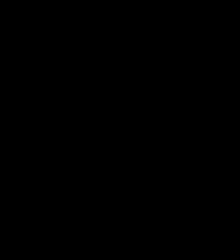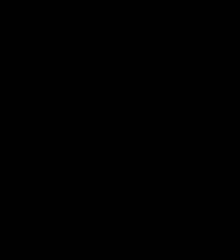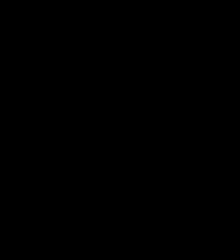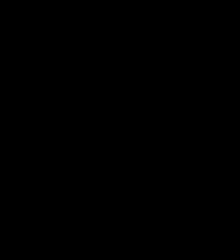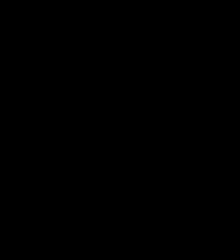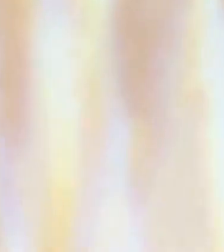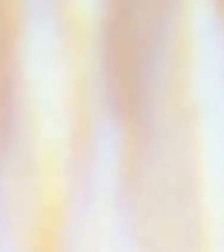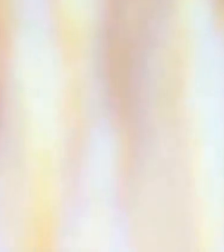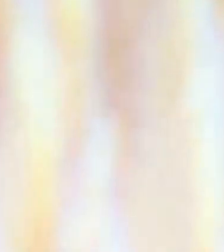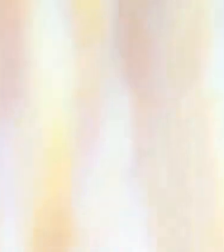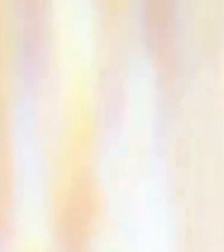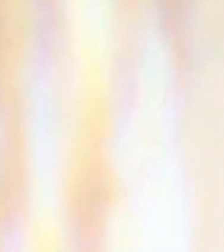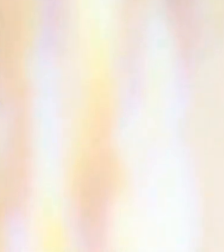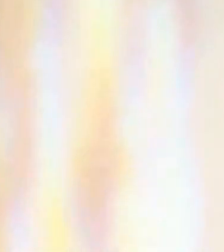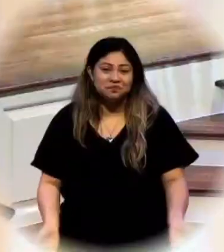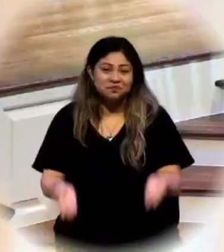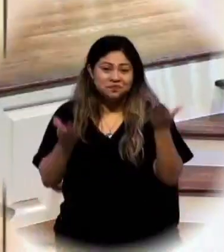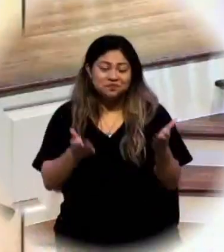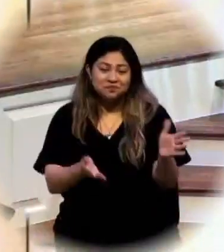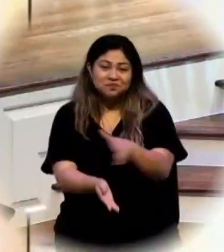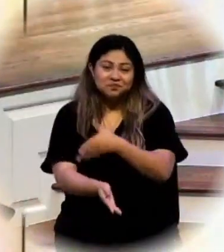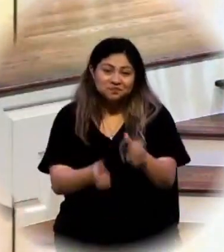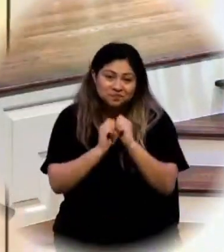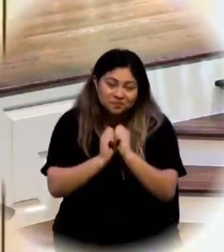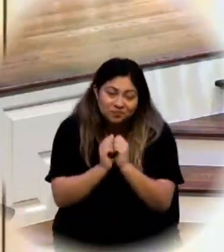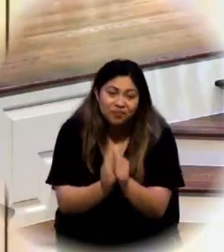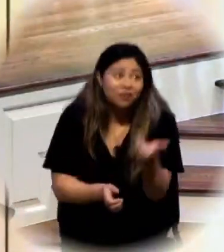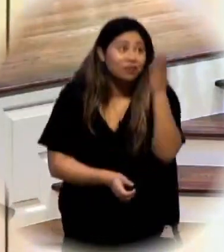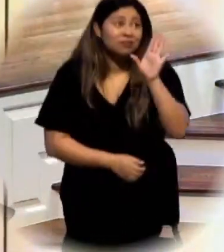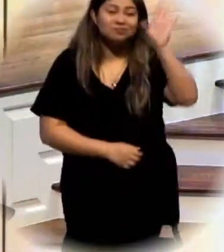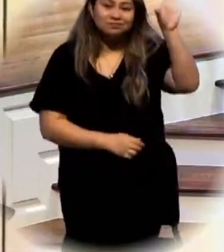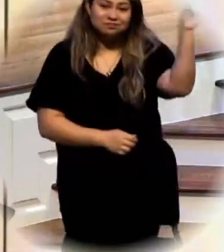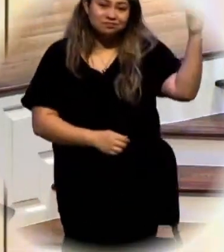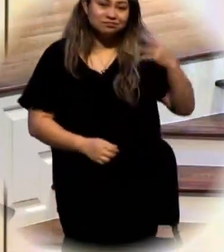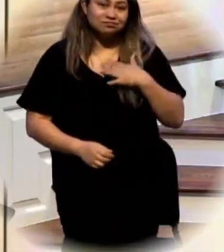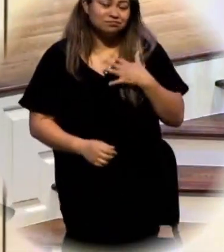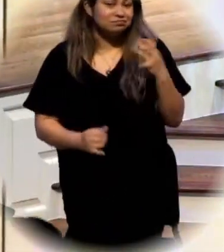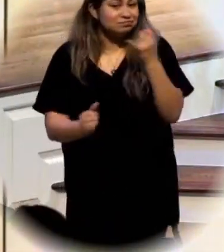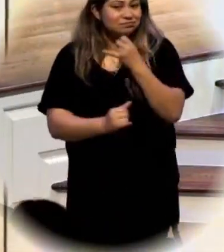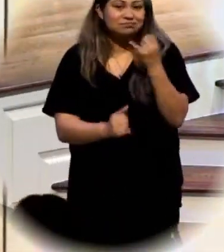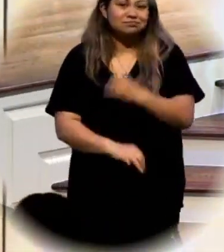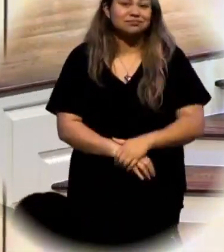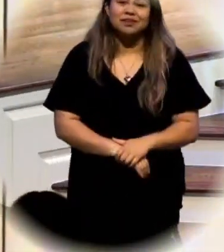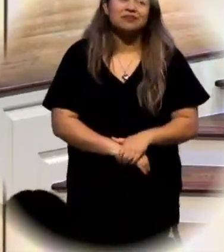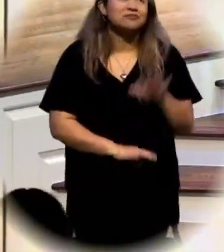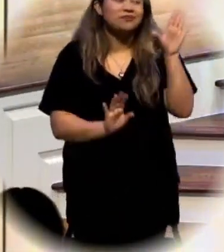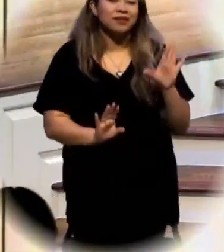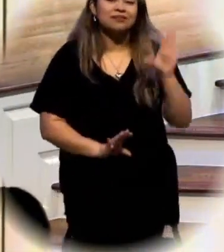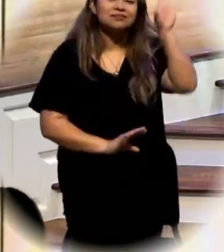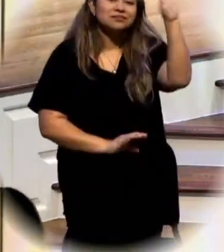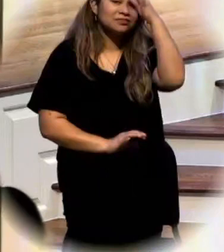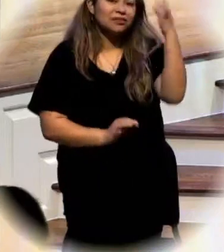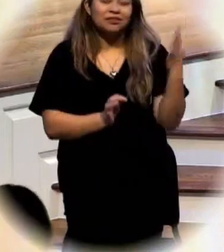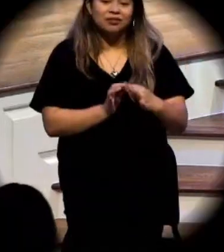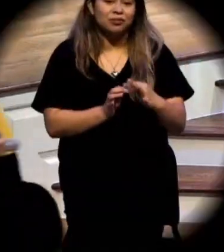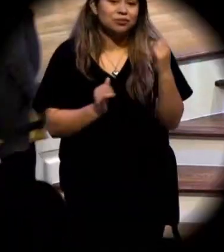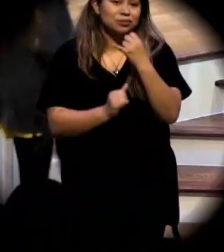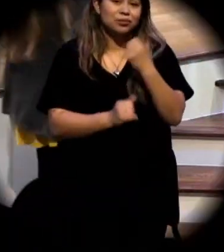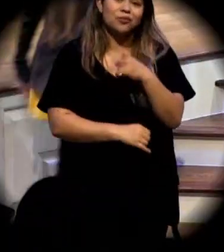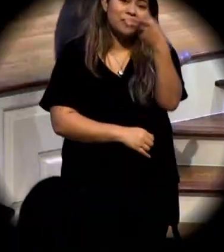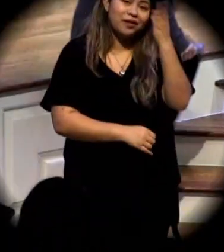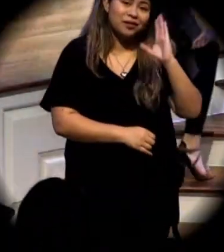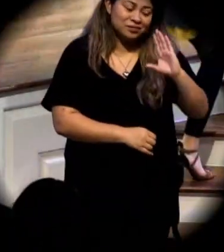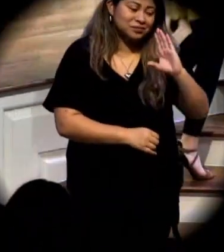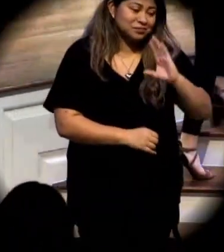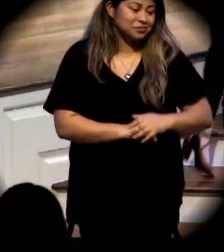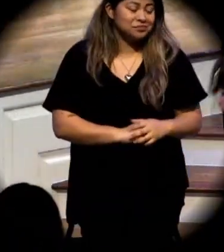Church family, let's stand together and sing of God's grace. Great is your faithfulness, O God. We sing